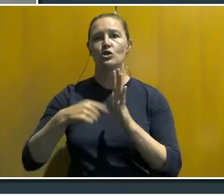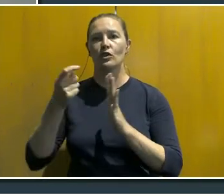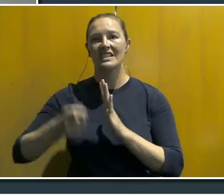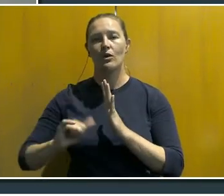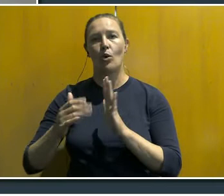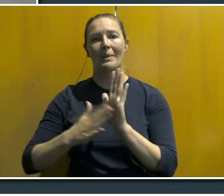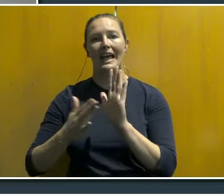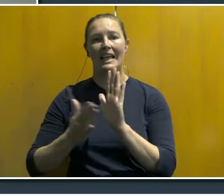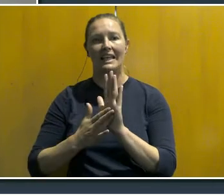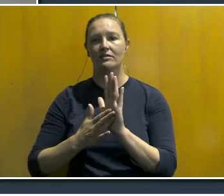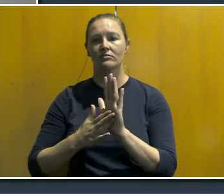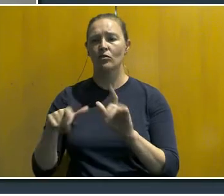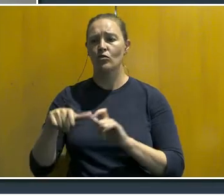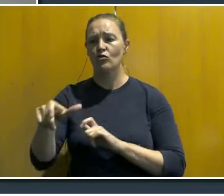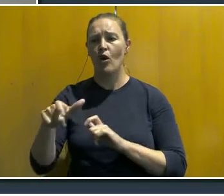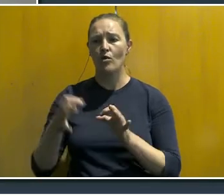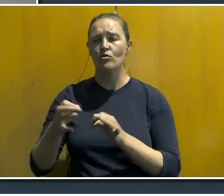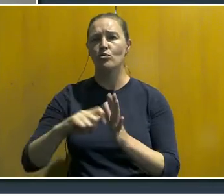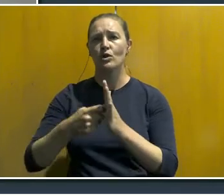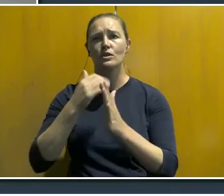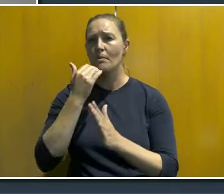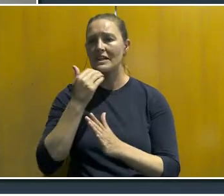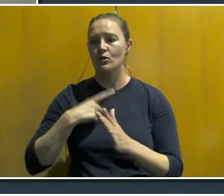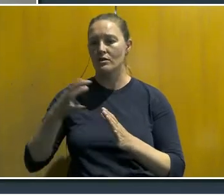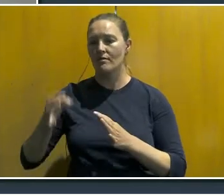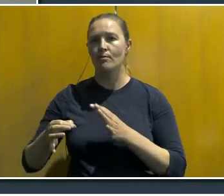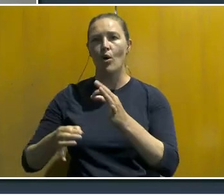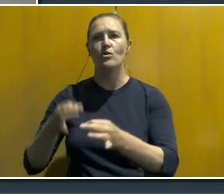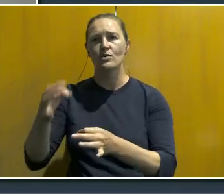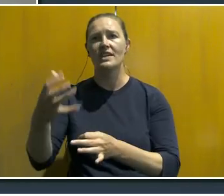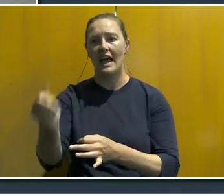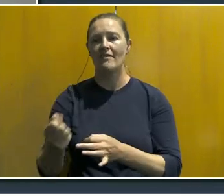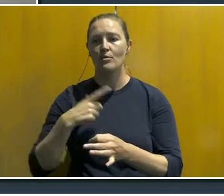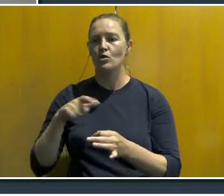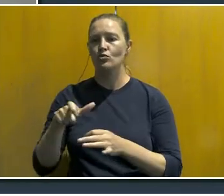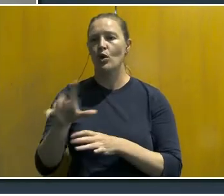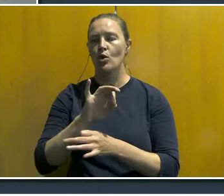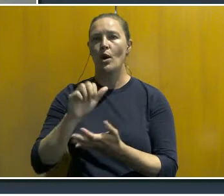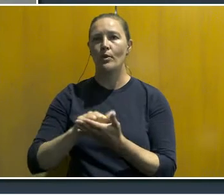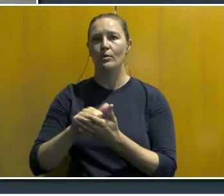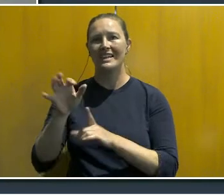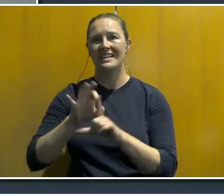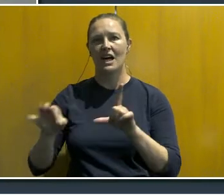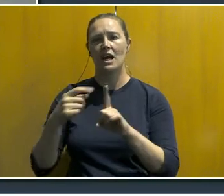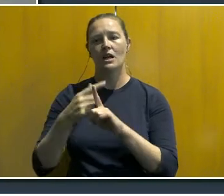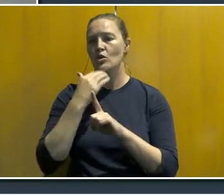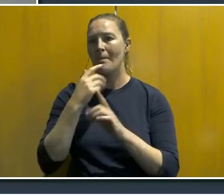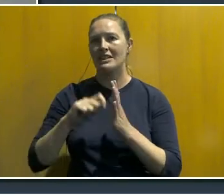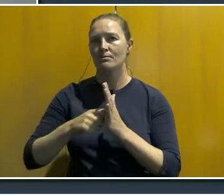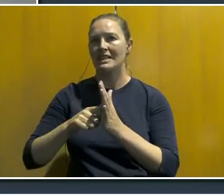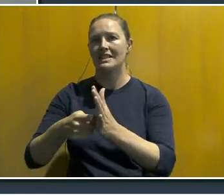roads, potholes frequently appear as the road hasn't been appropriately designed, and there seems limited maintenance